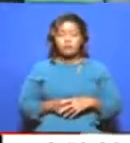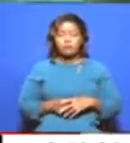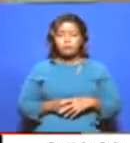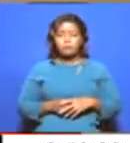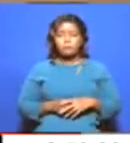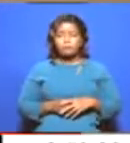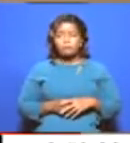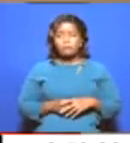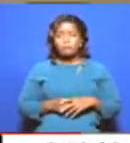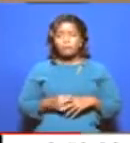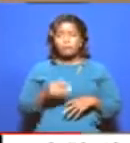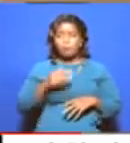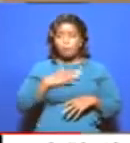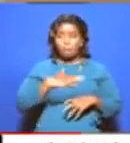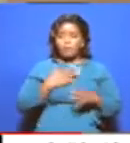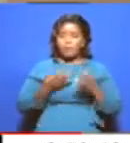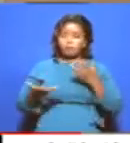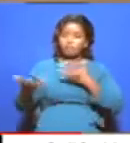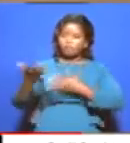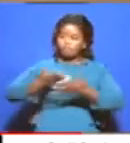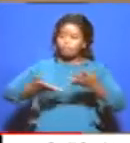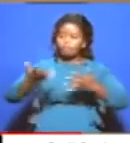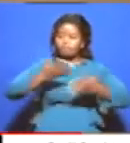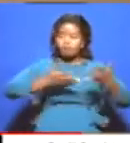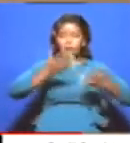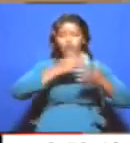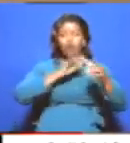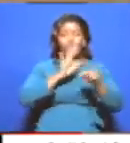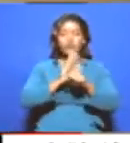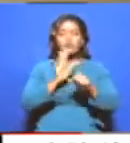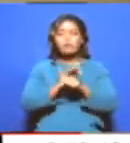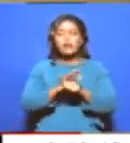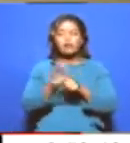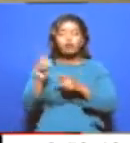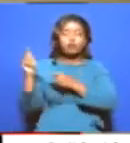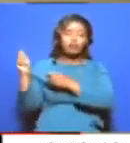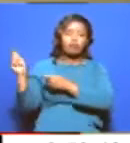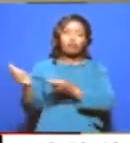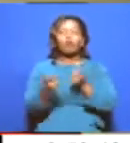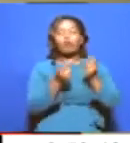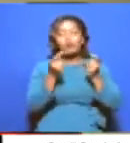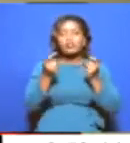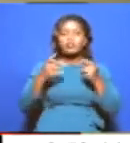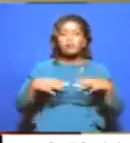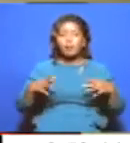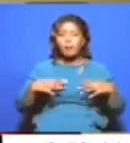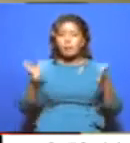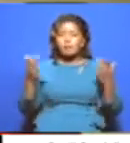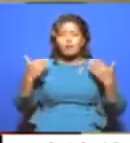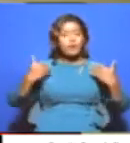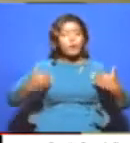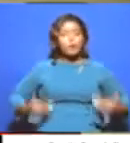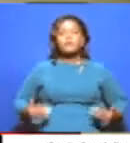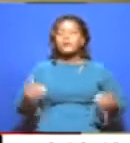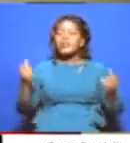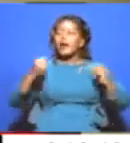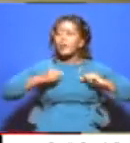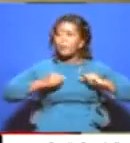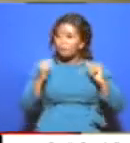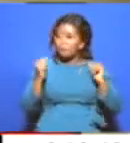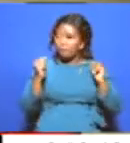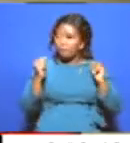Having interacted with many golfers at all number 19, personally I'm happy and I want to